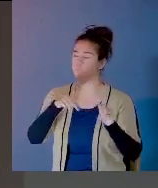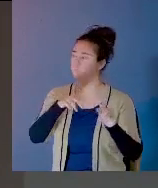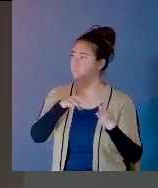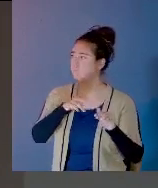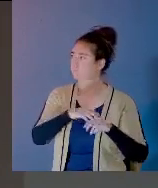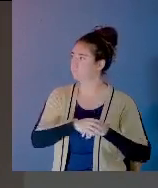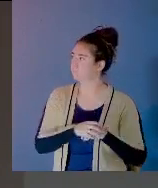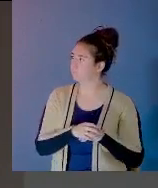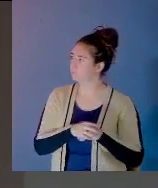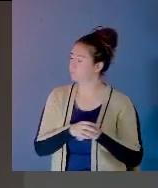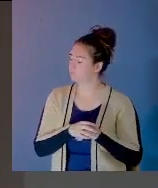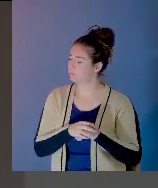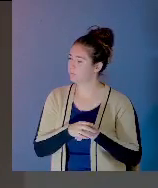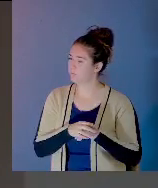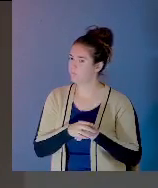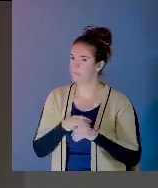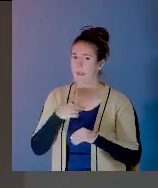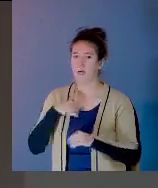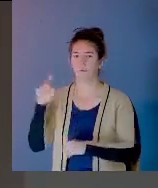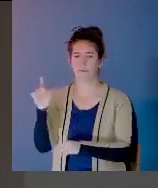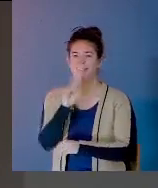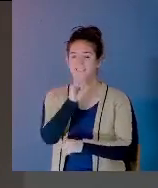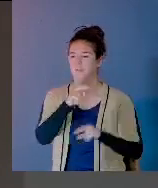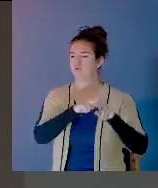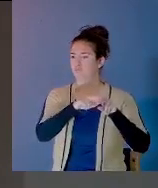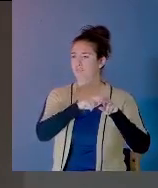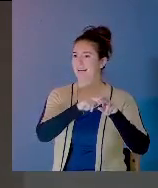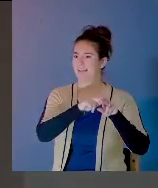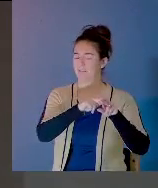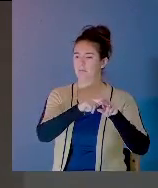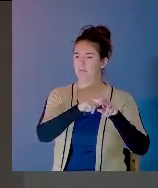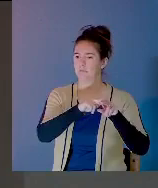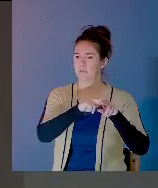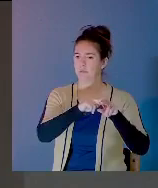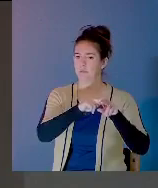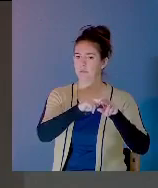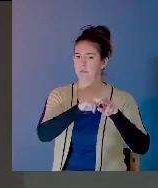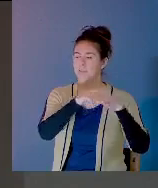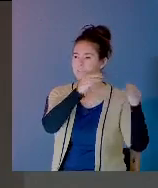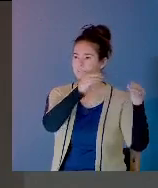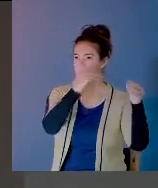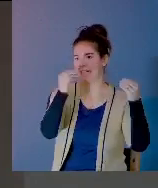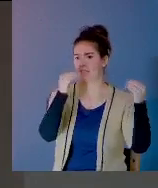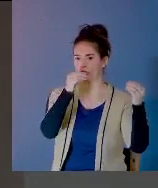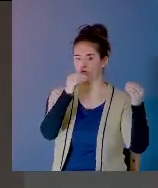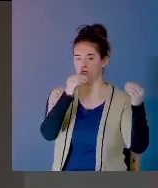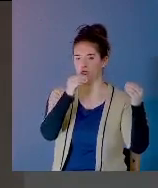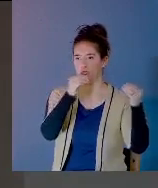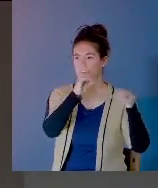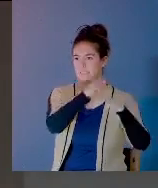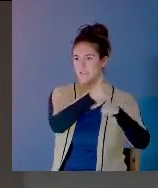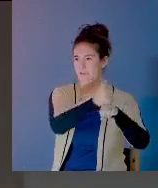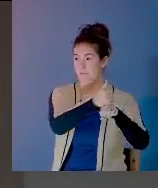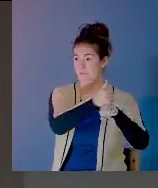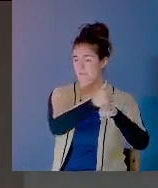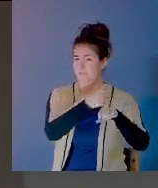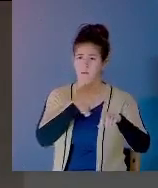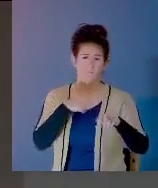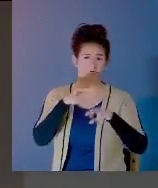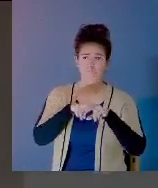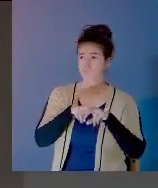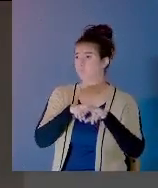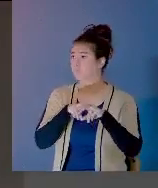the Central Station and was just sitting up on an area where people sit around and